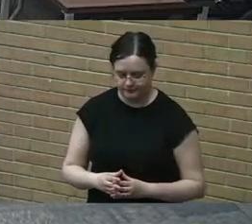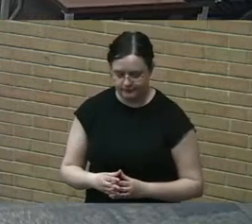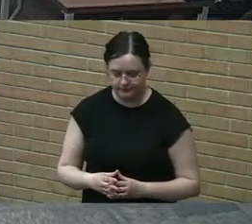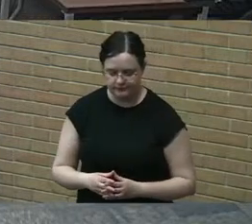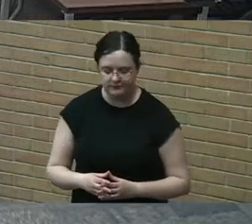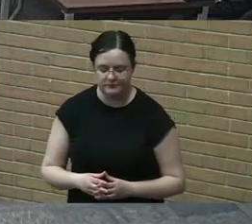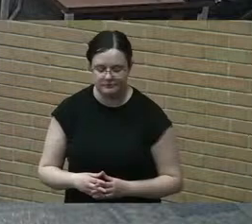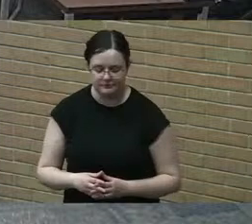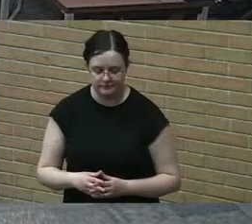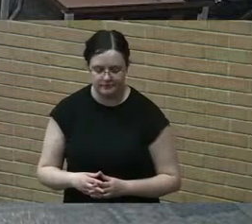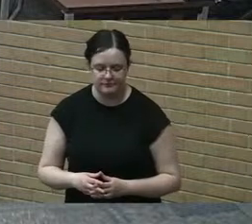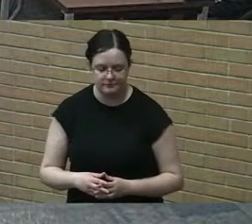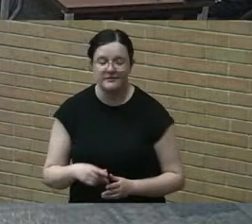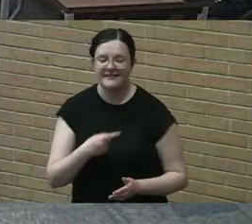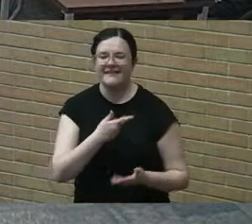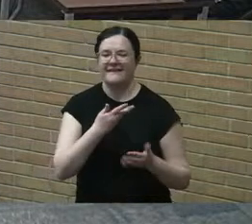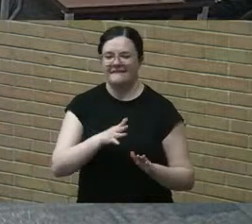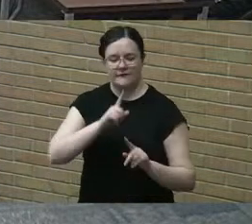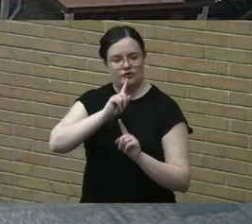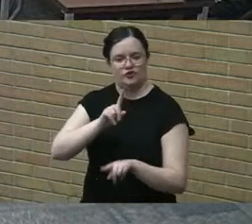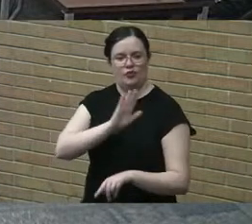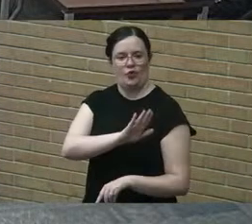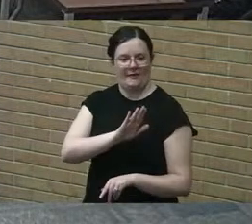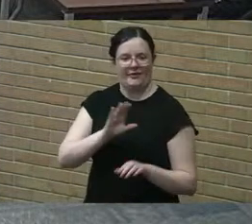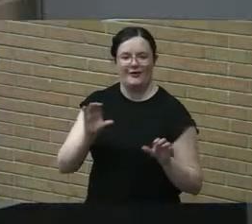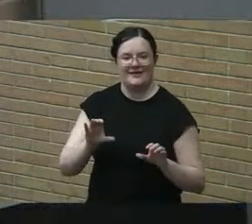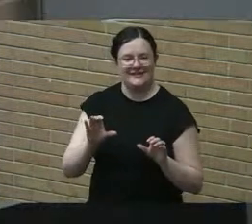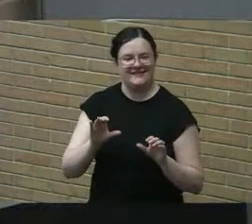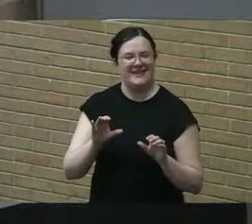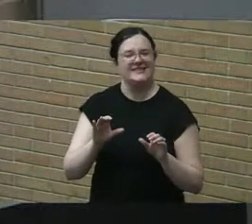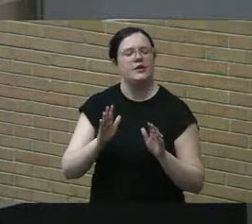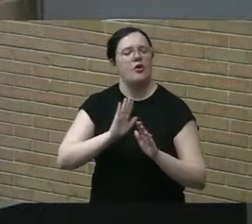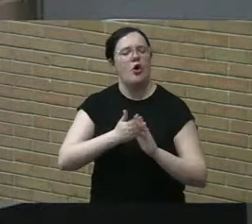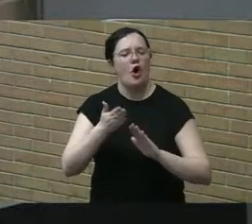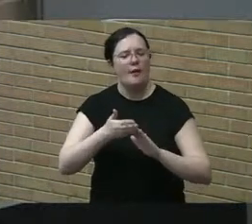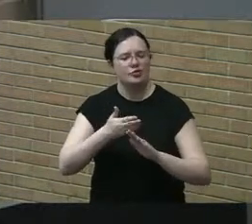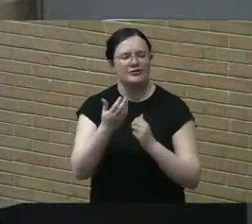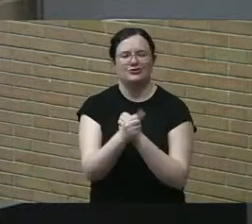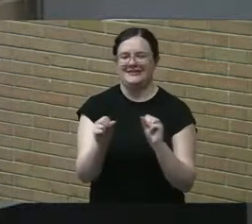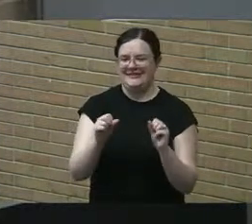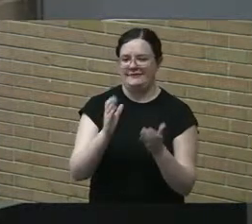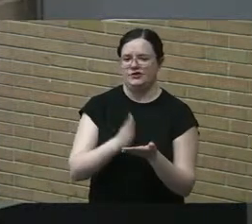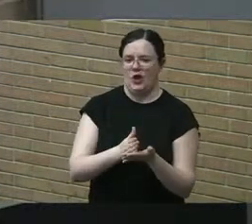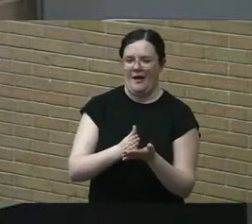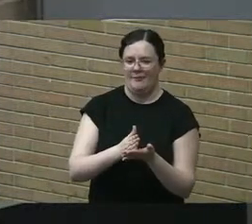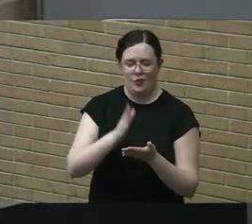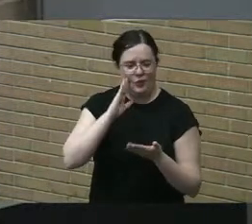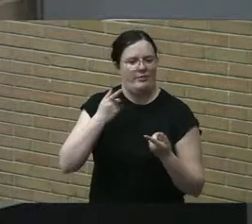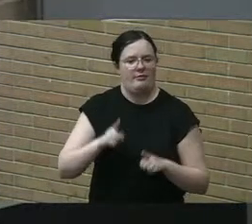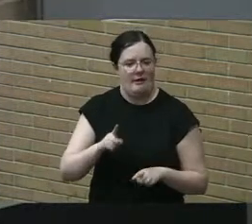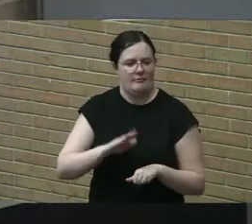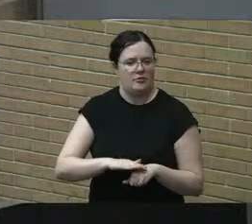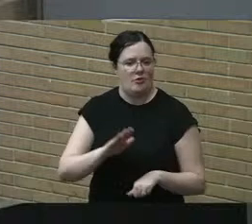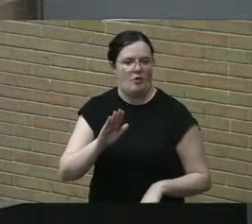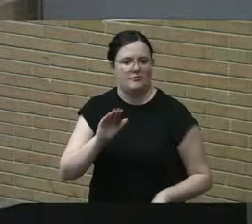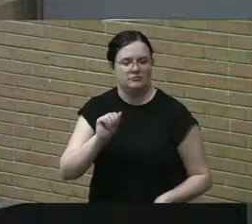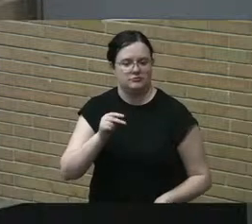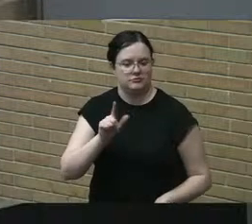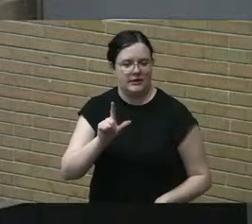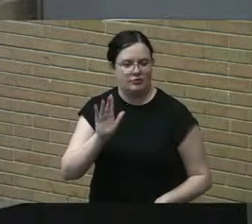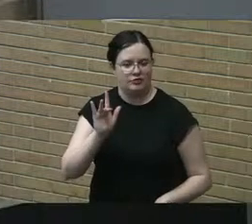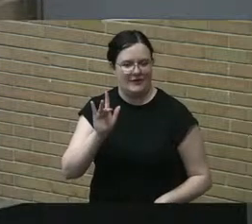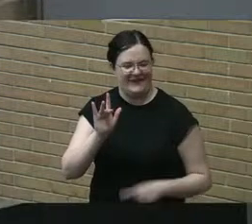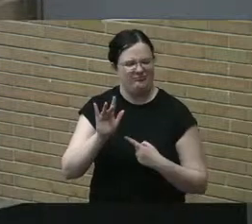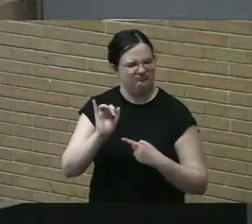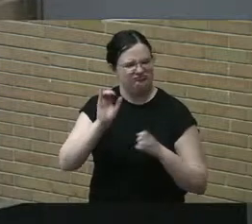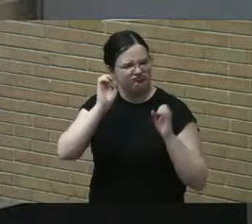their activities with Operation Safe Stop coming up on the 25th. It's an education enforcement program